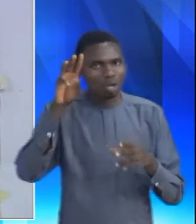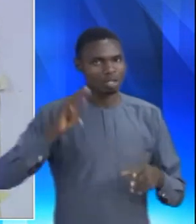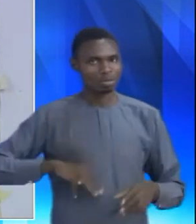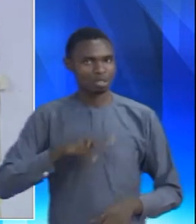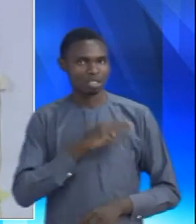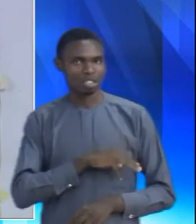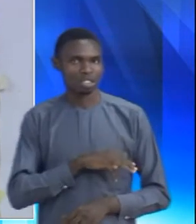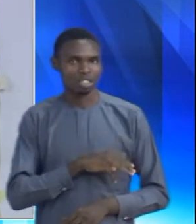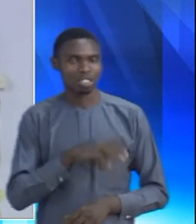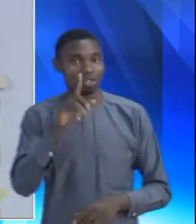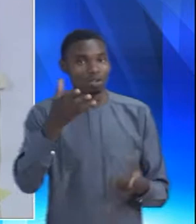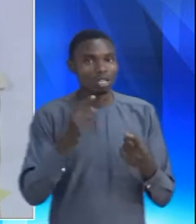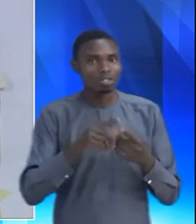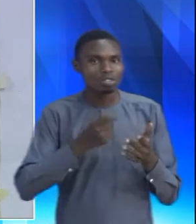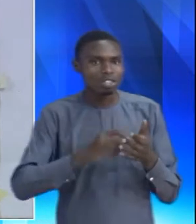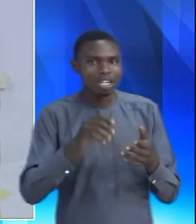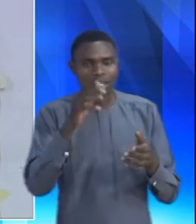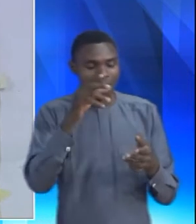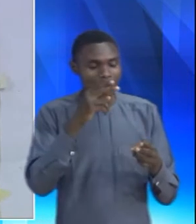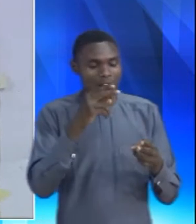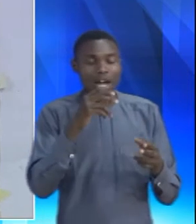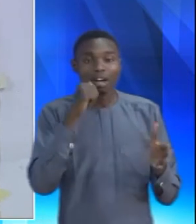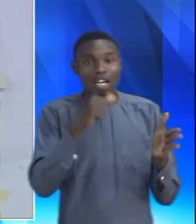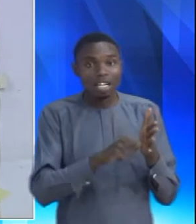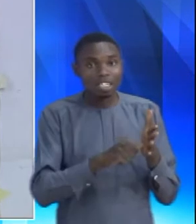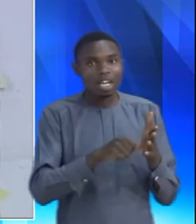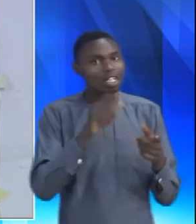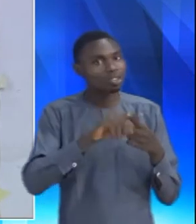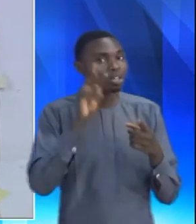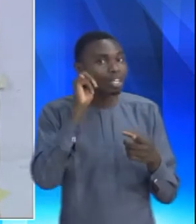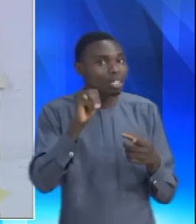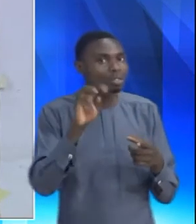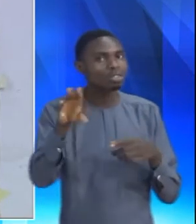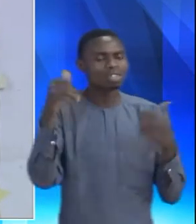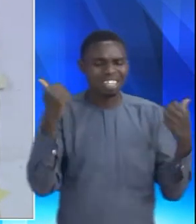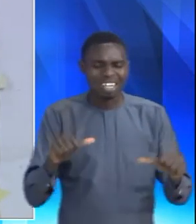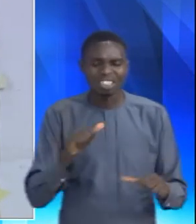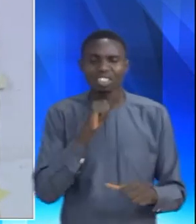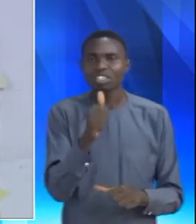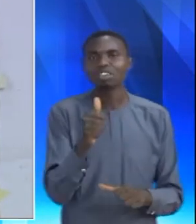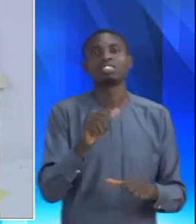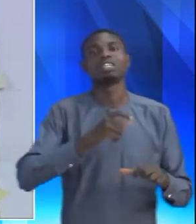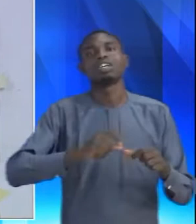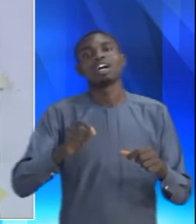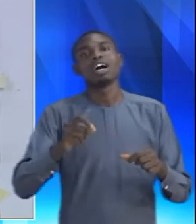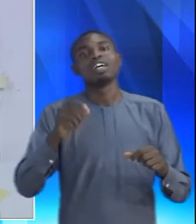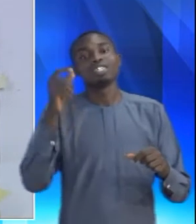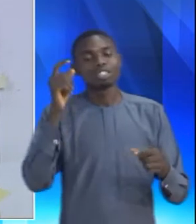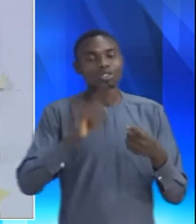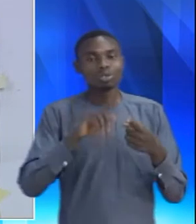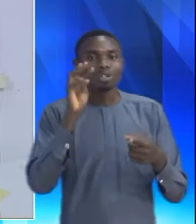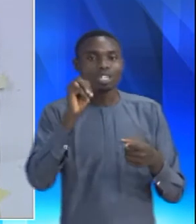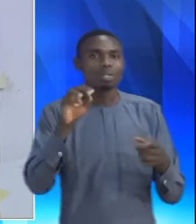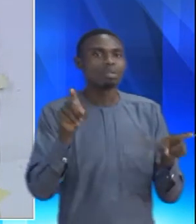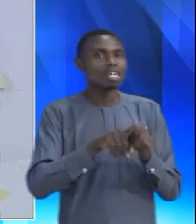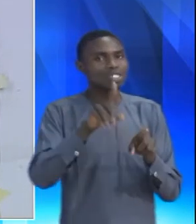of this state. You want to write a letter to him, you do not write to him as your father. You are writing to him as the secretary of the club or